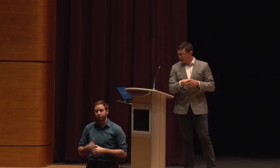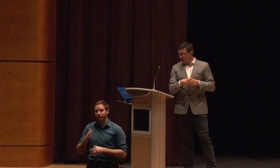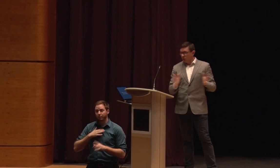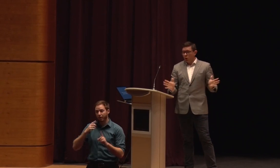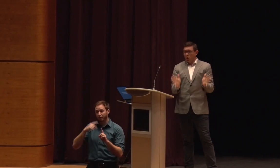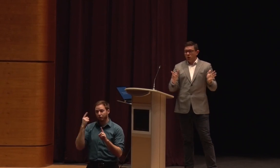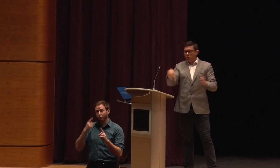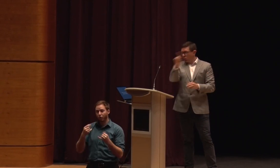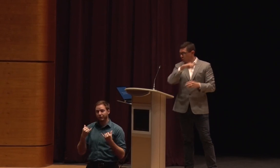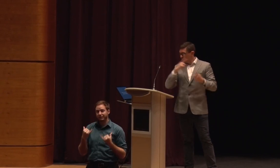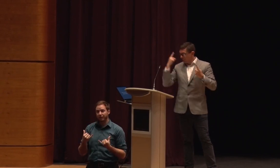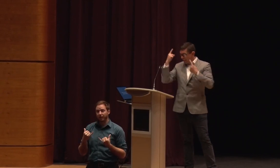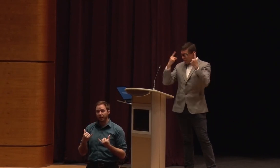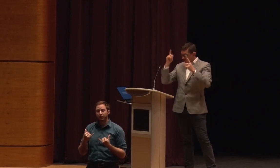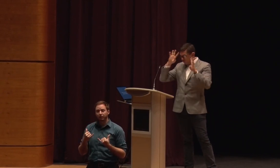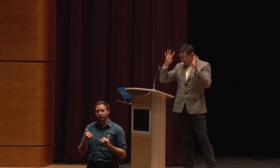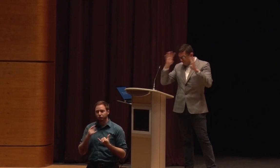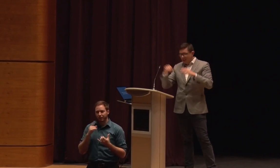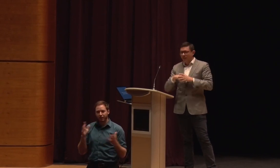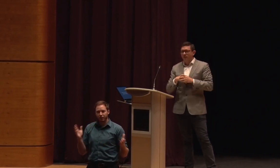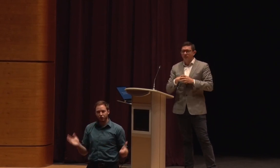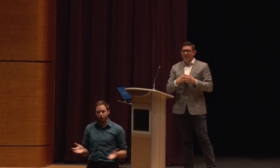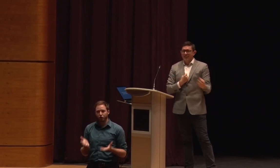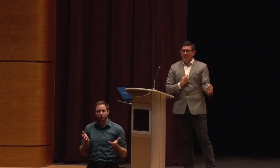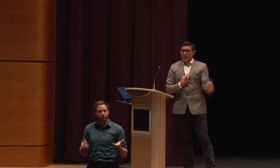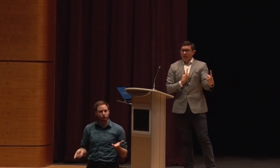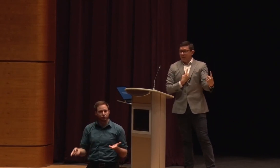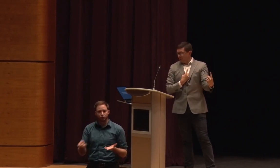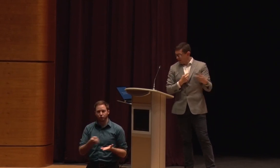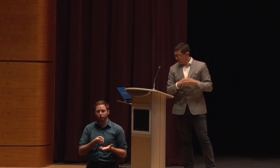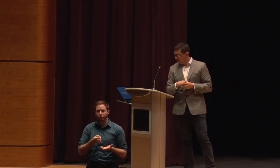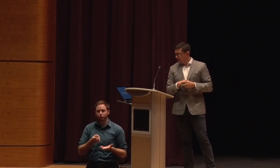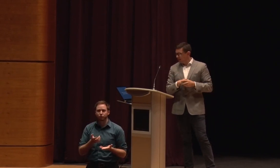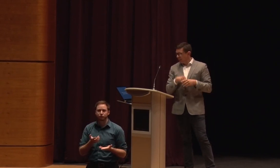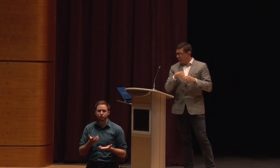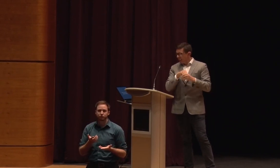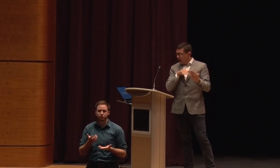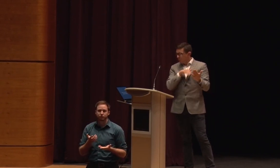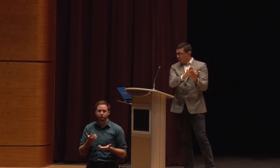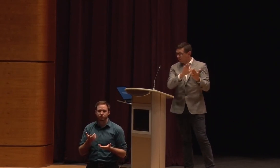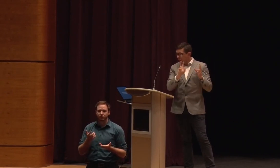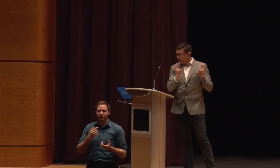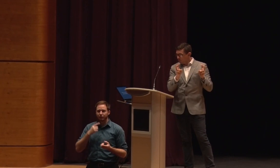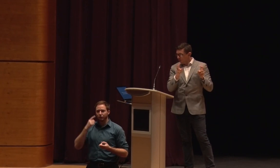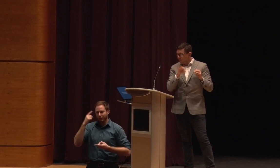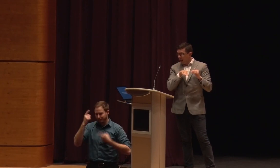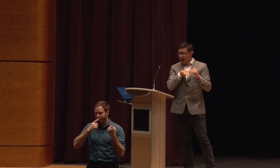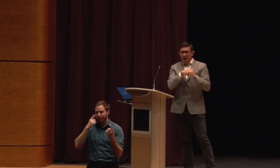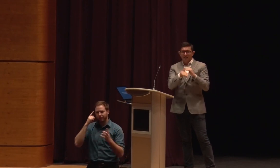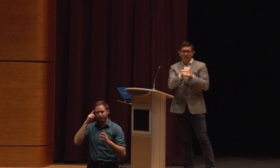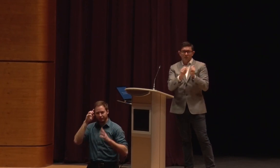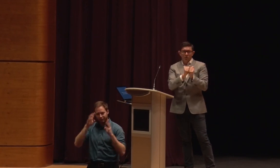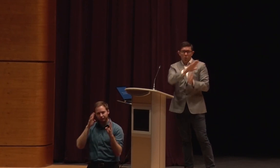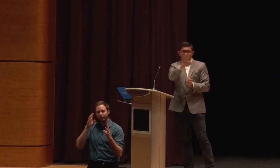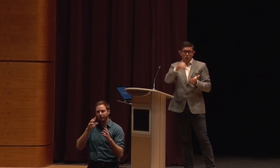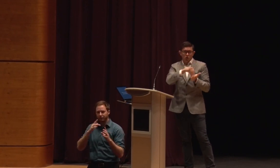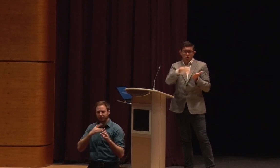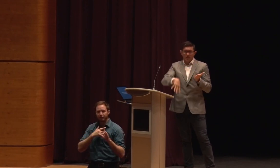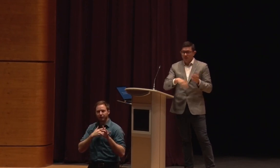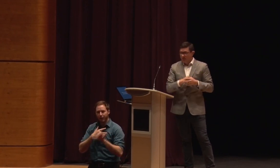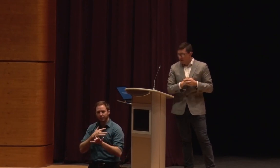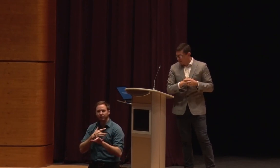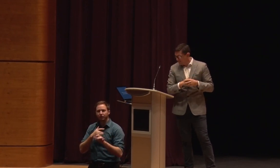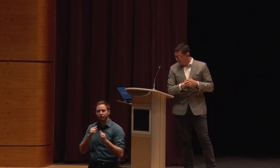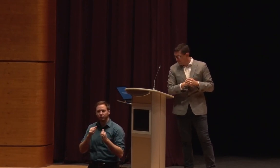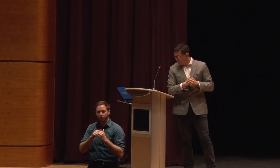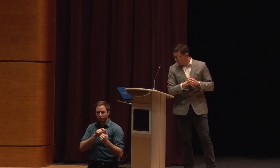My goal today is to encourage you to think innovatively, have empathy with